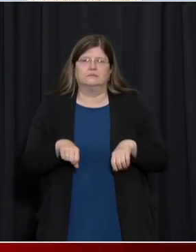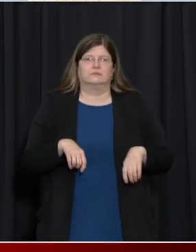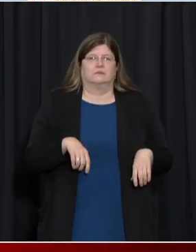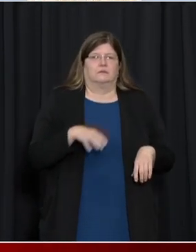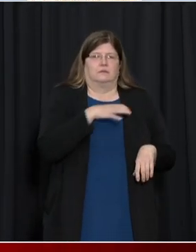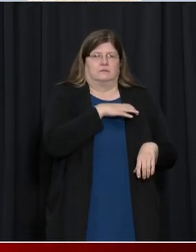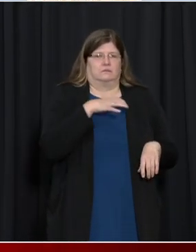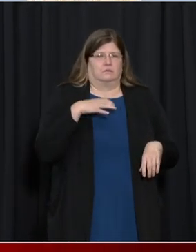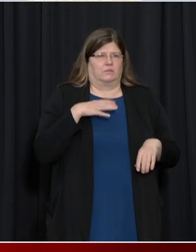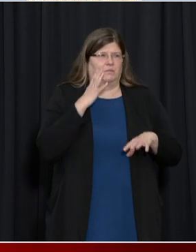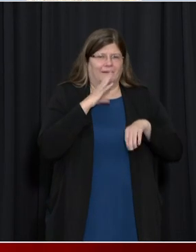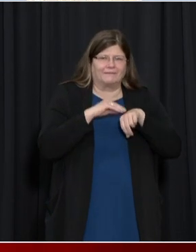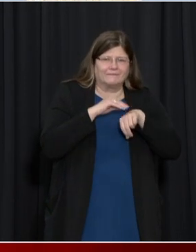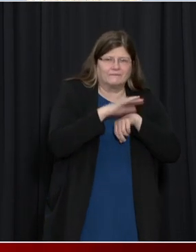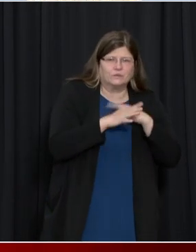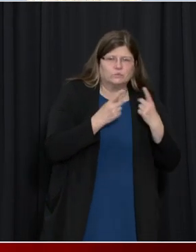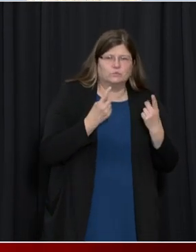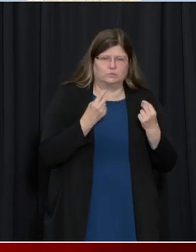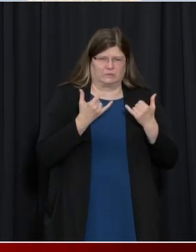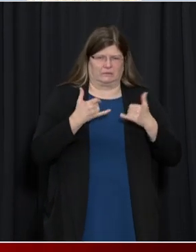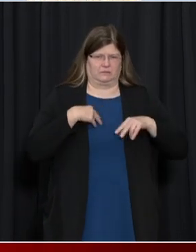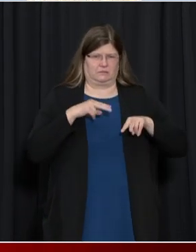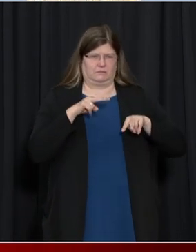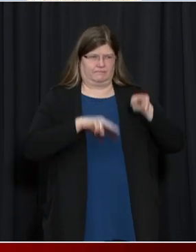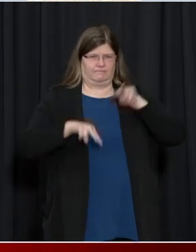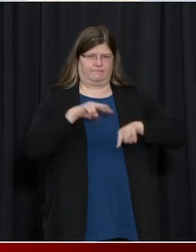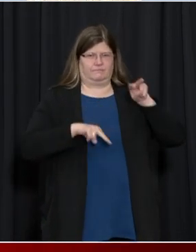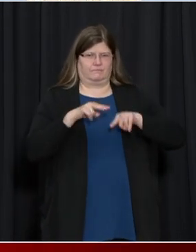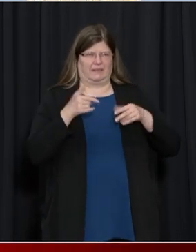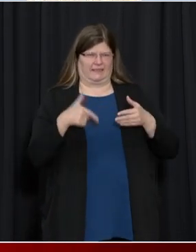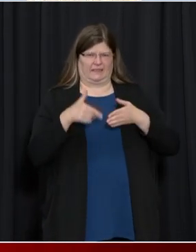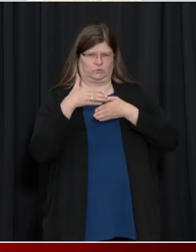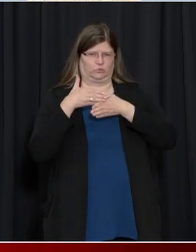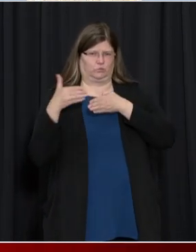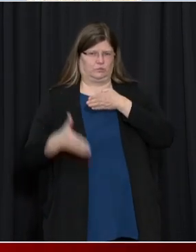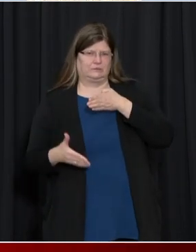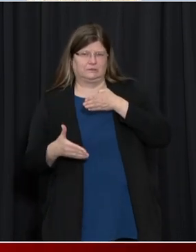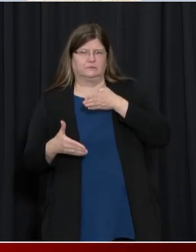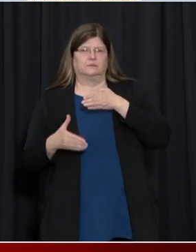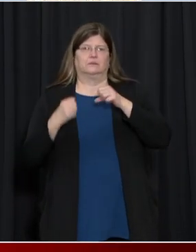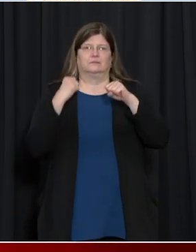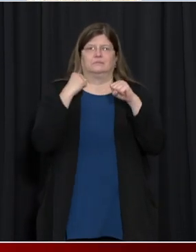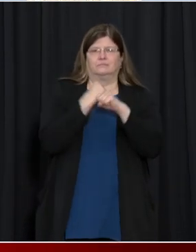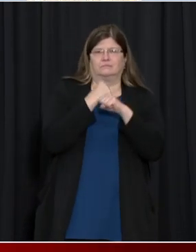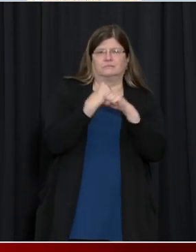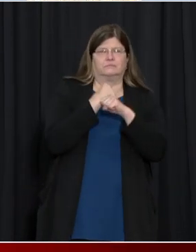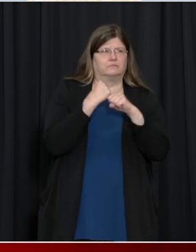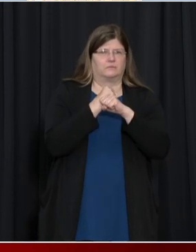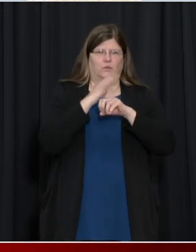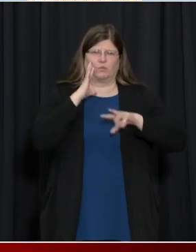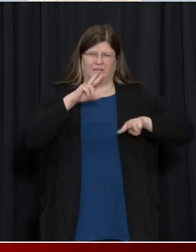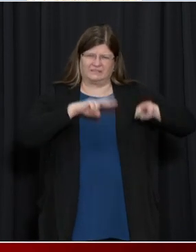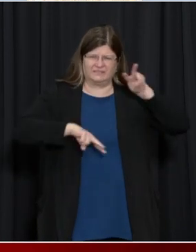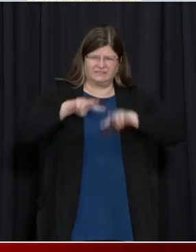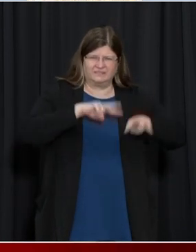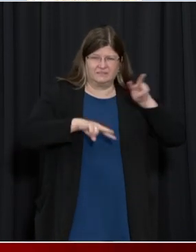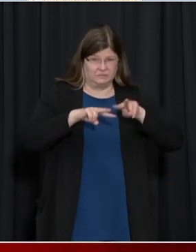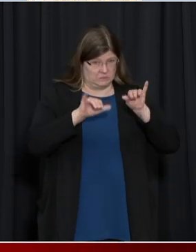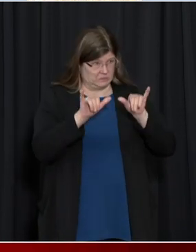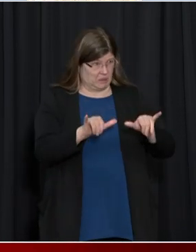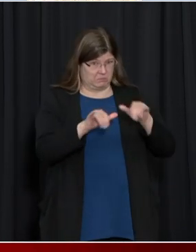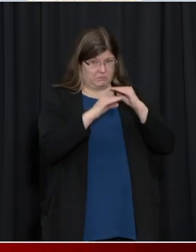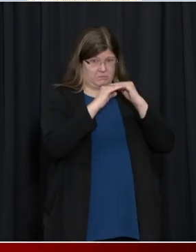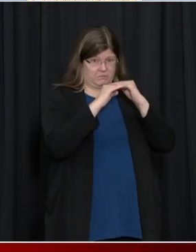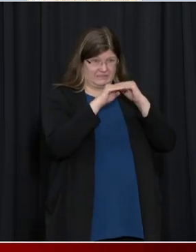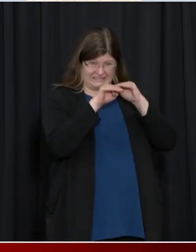monitor throughout the weekend the trends that we see. And if those trends hold next week, by